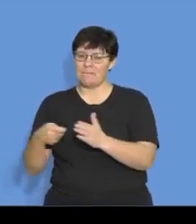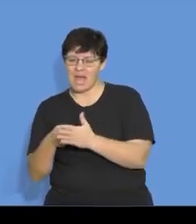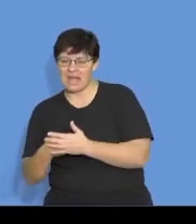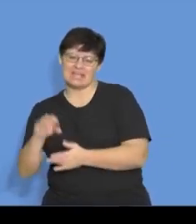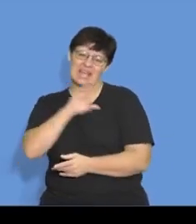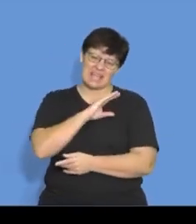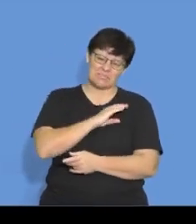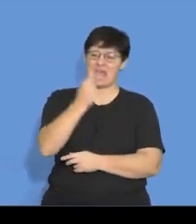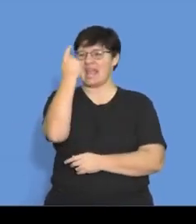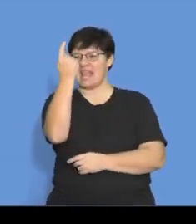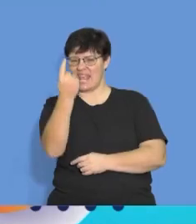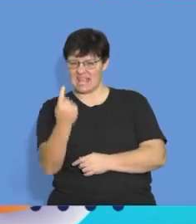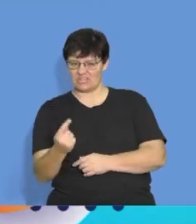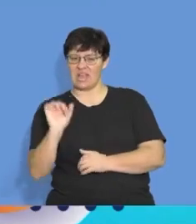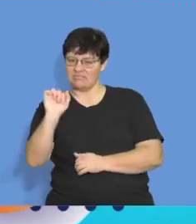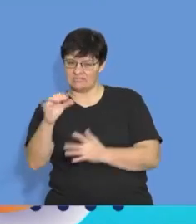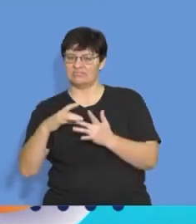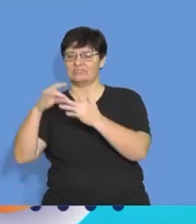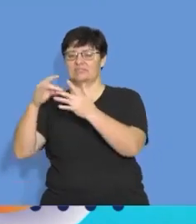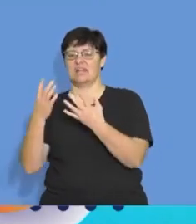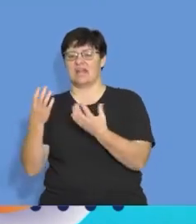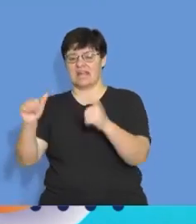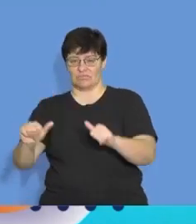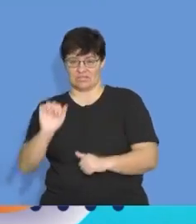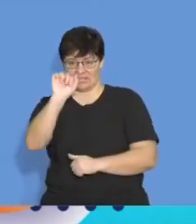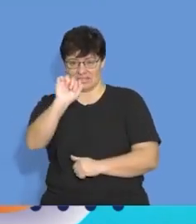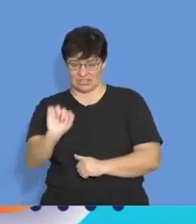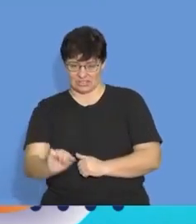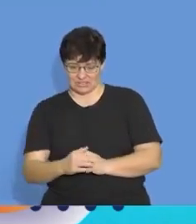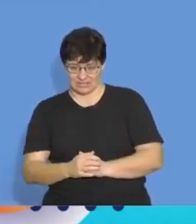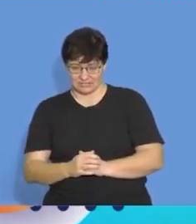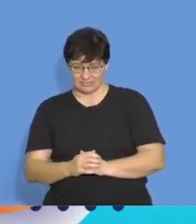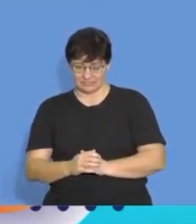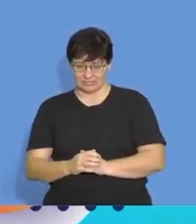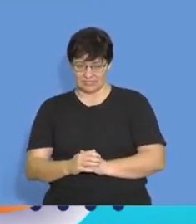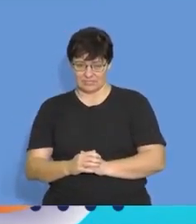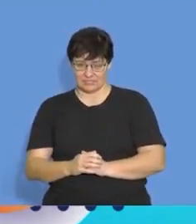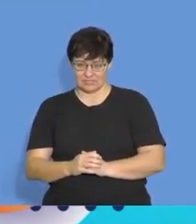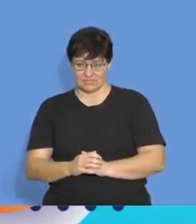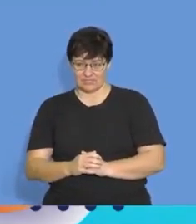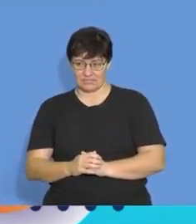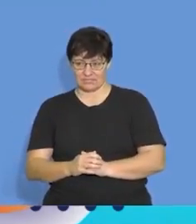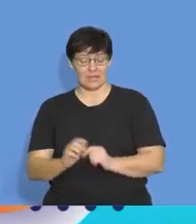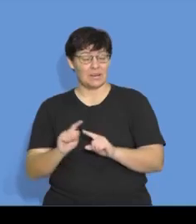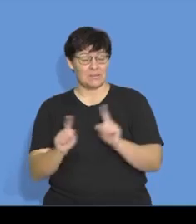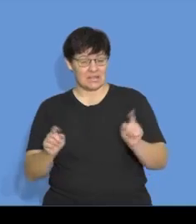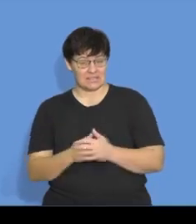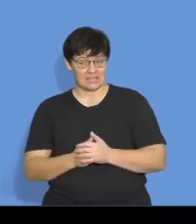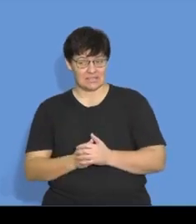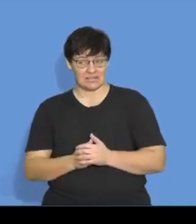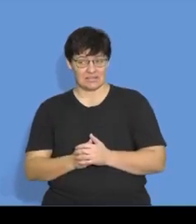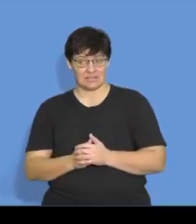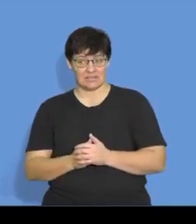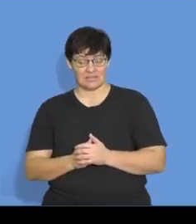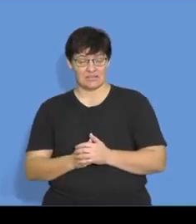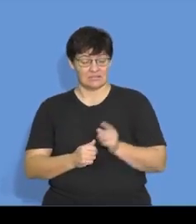the customs. Each one has a unique and separate account, periodic inventory system. However, when you're dealing with